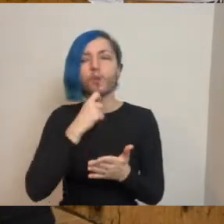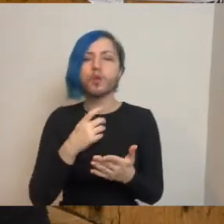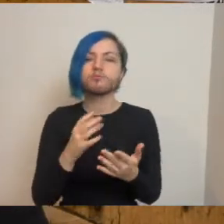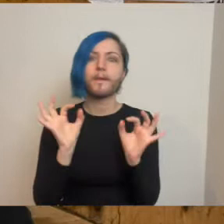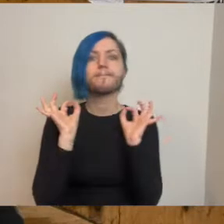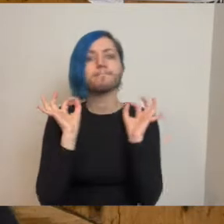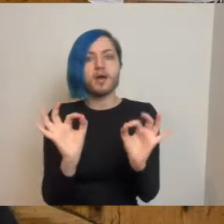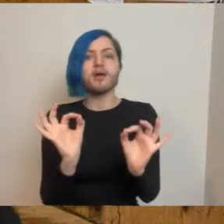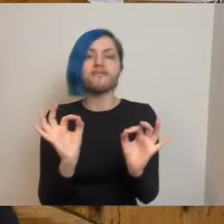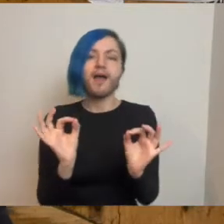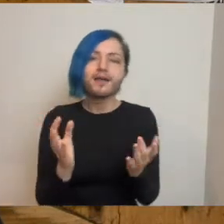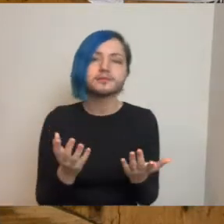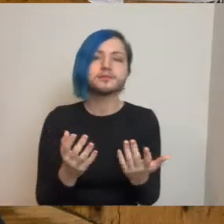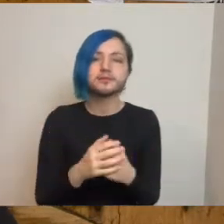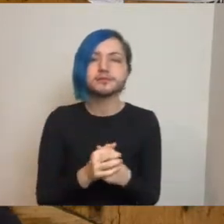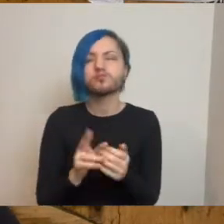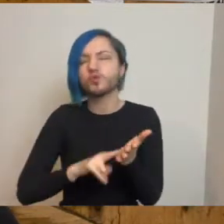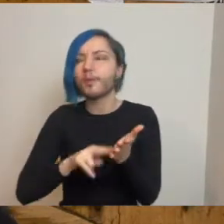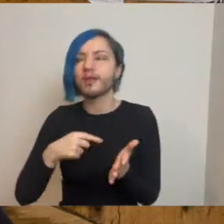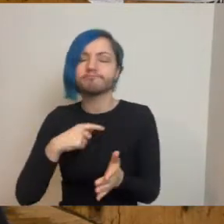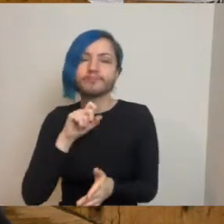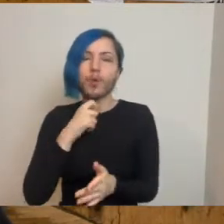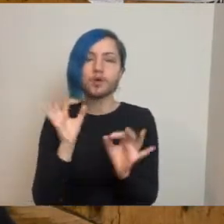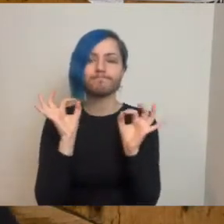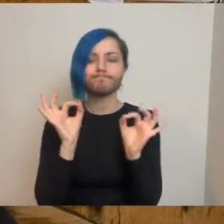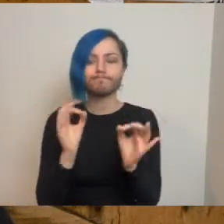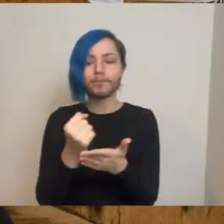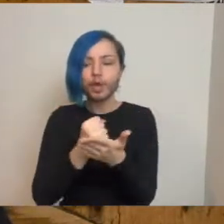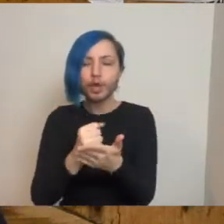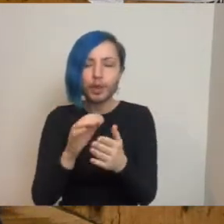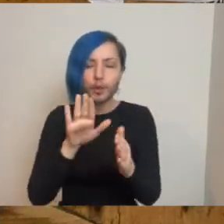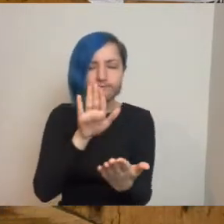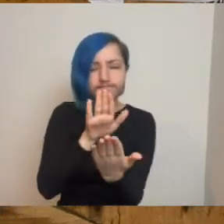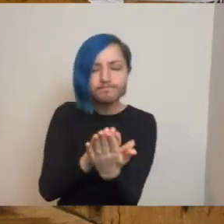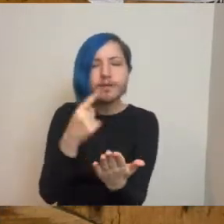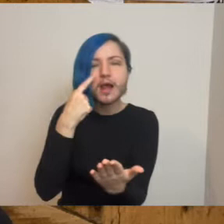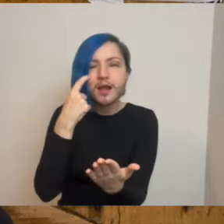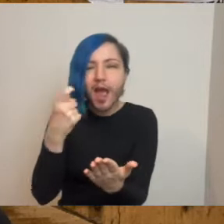as perfectly as I would like to, where I really, really glue in each of those